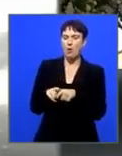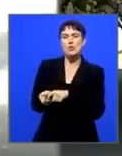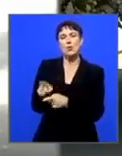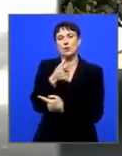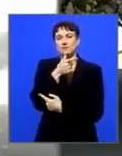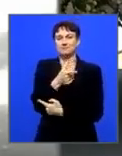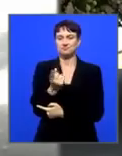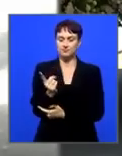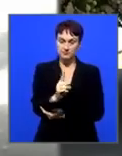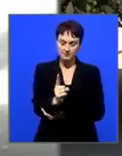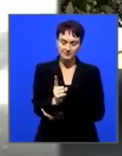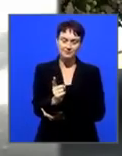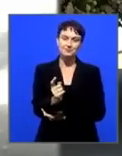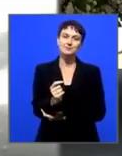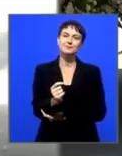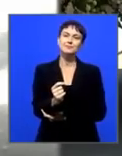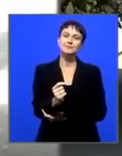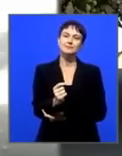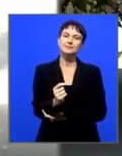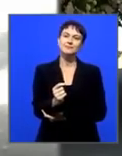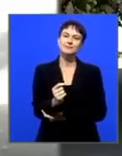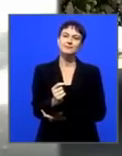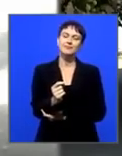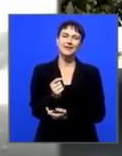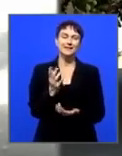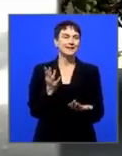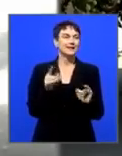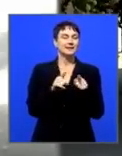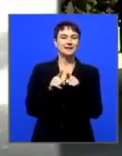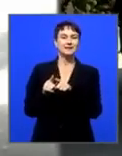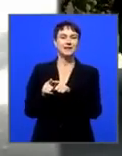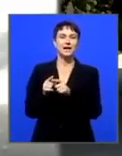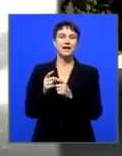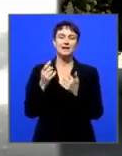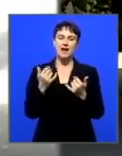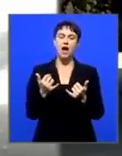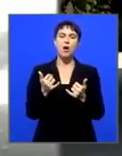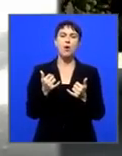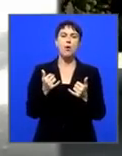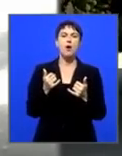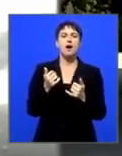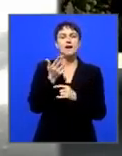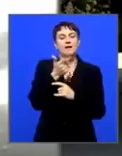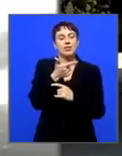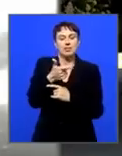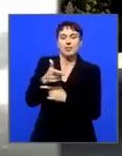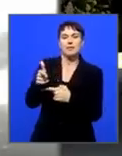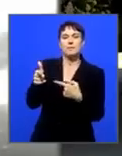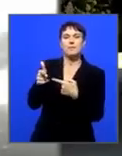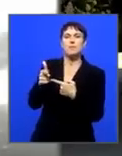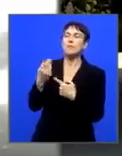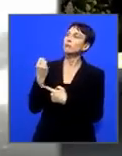is perhaps the images that get beamed live tend to focus a lot on